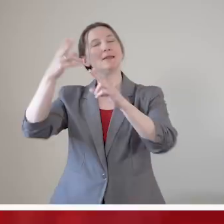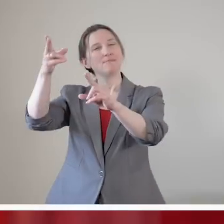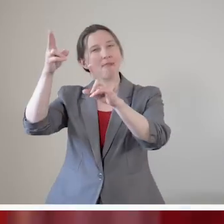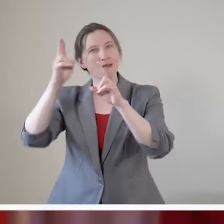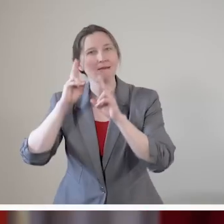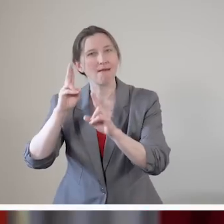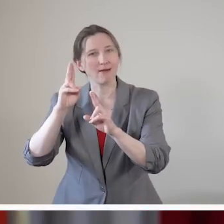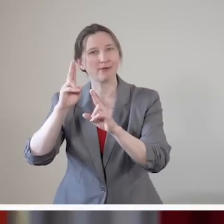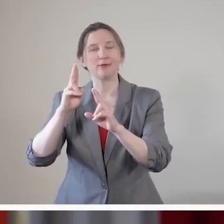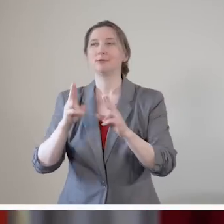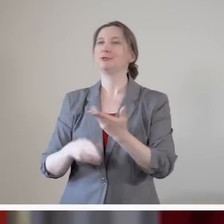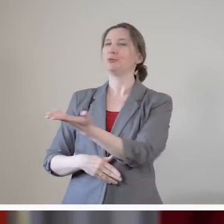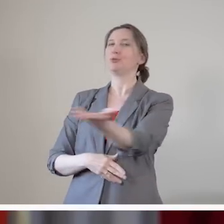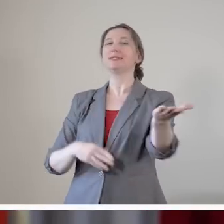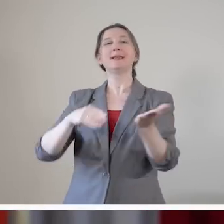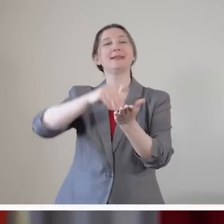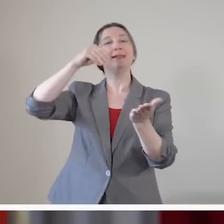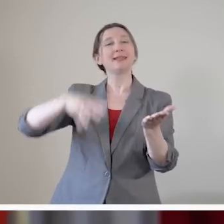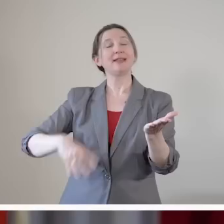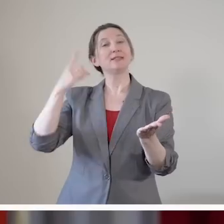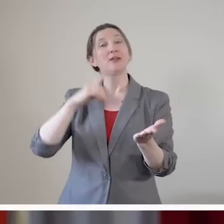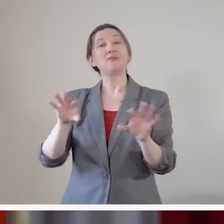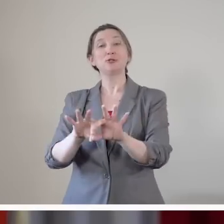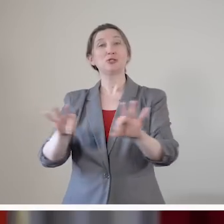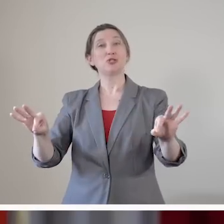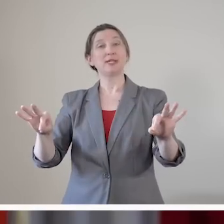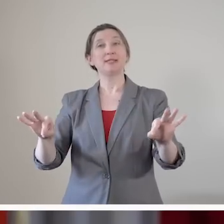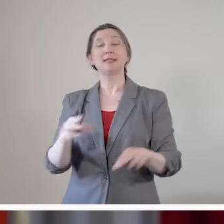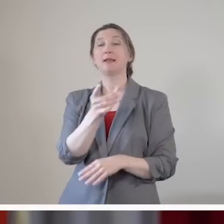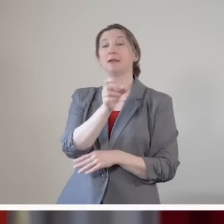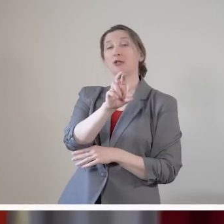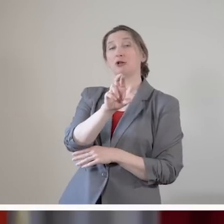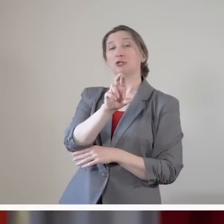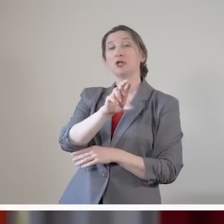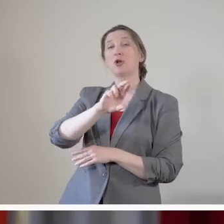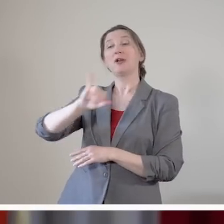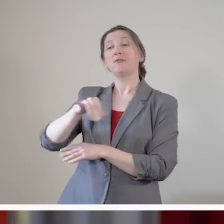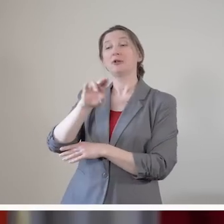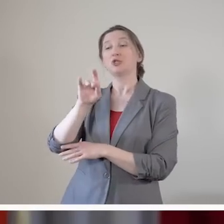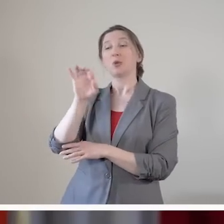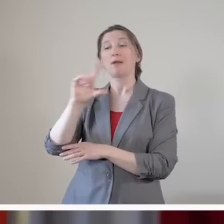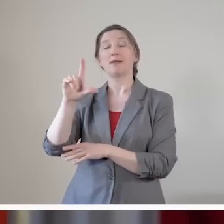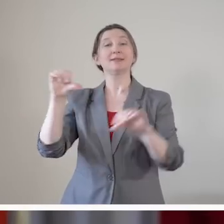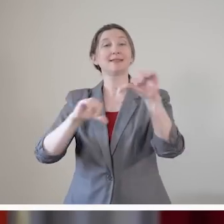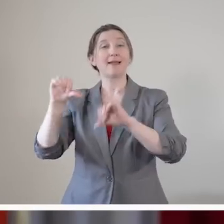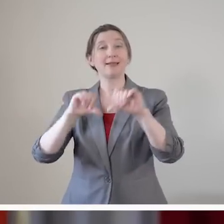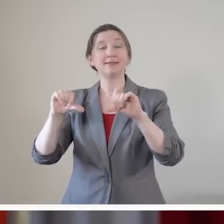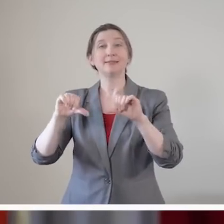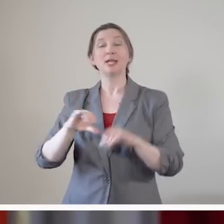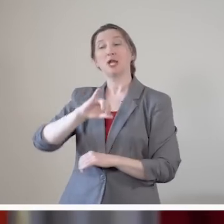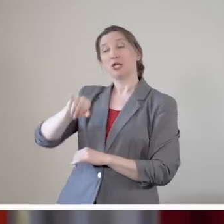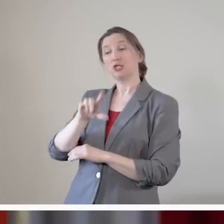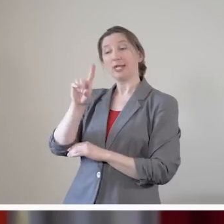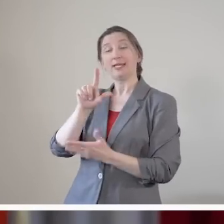Chancellor Blank, it is my distinct honor to present the candidates for the degrees Doctor of Juridical Science, Juris Doctor, and